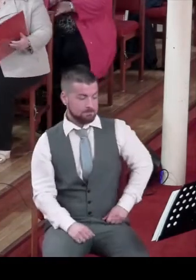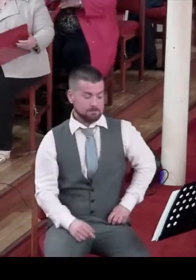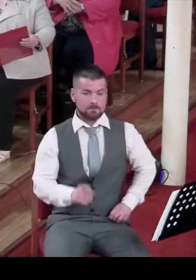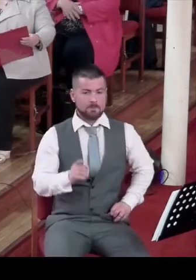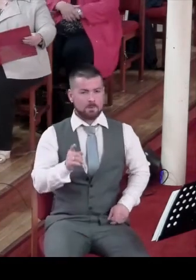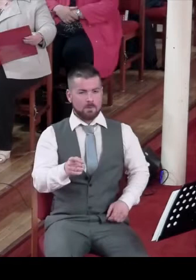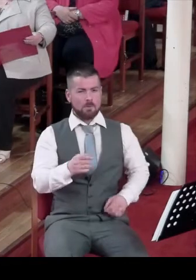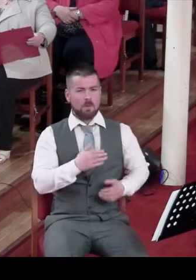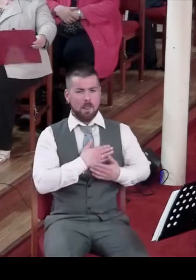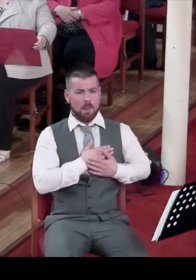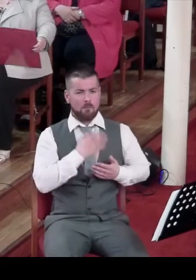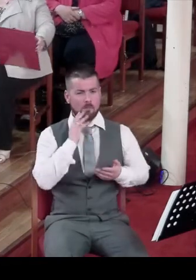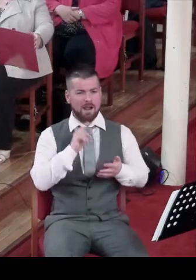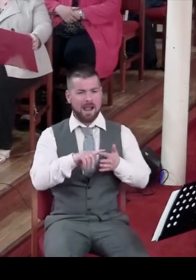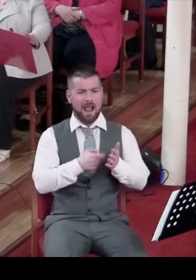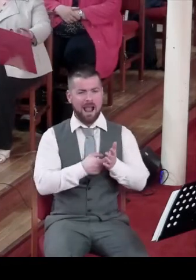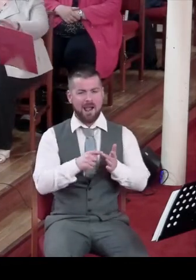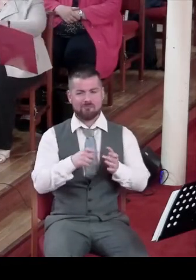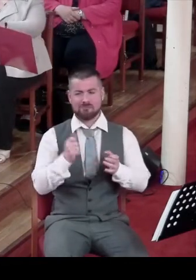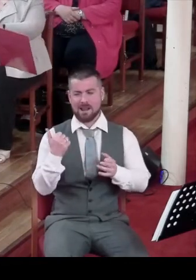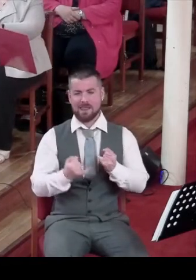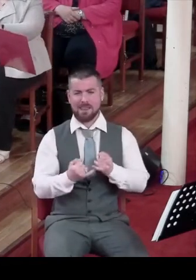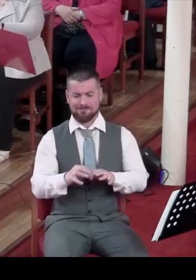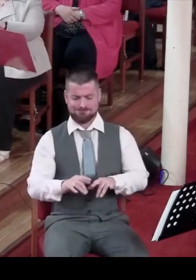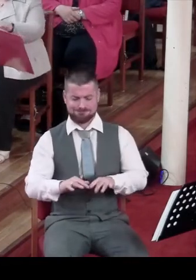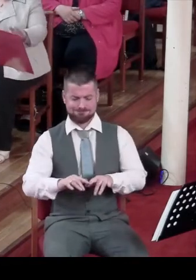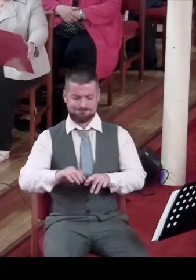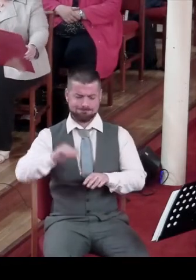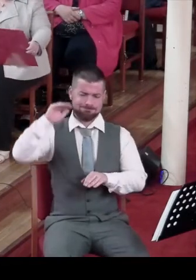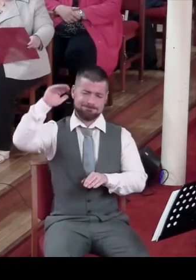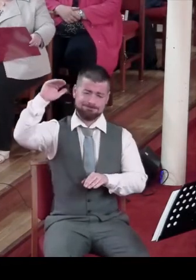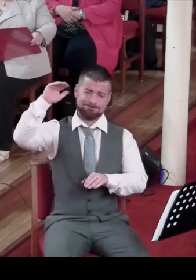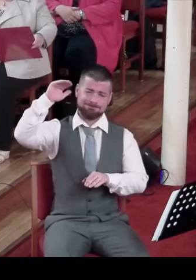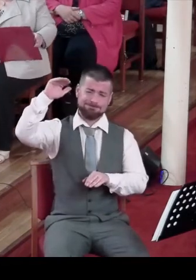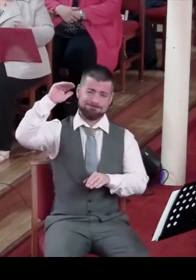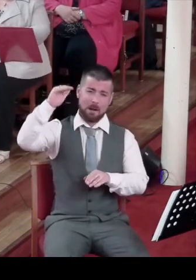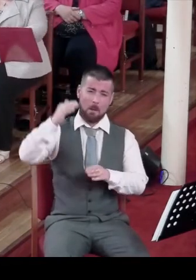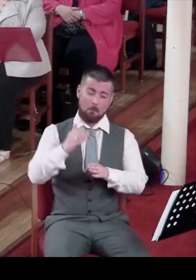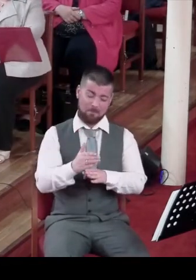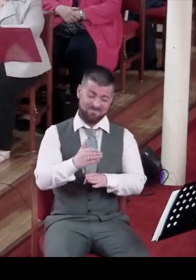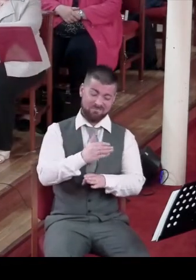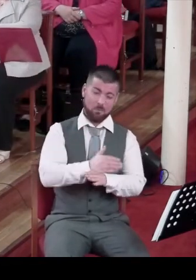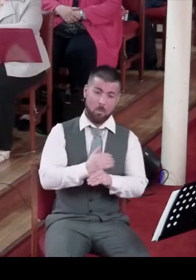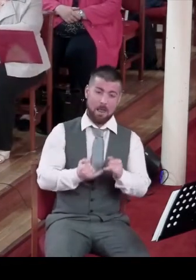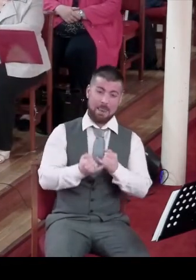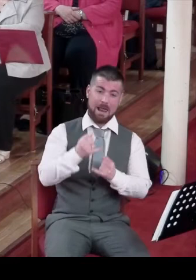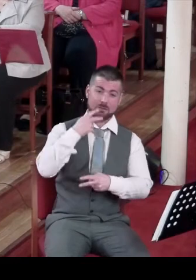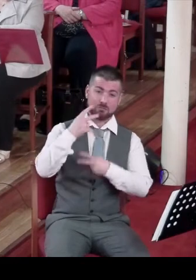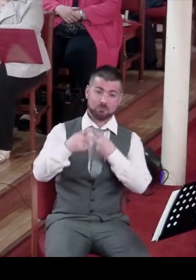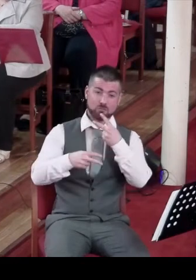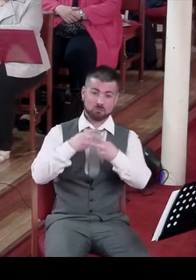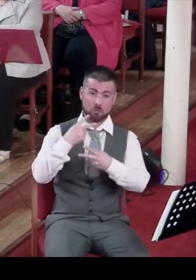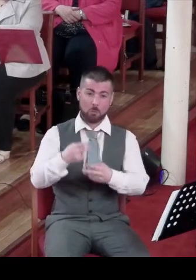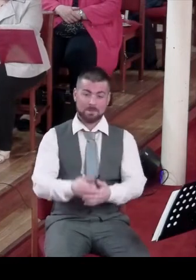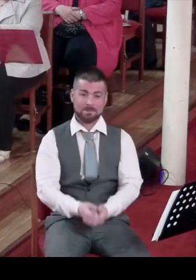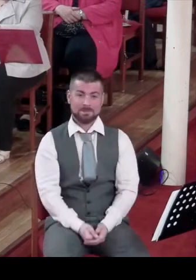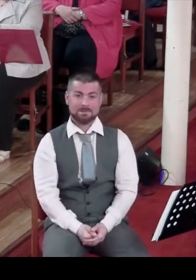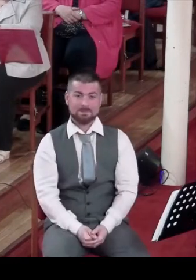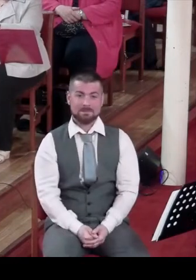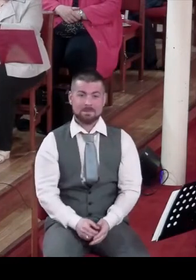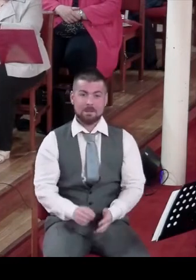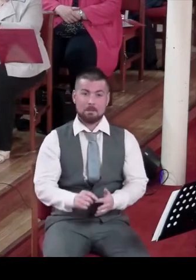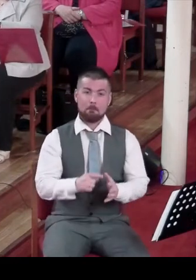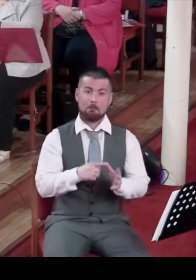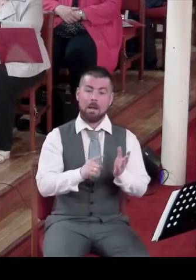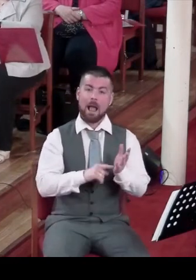Don't you just love when Eric does that bit? Just before the last verse, Emerson, Lake and Palmer still